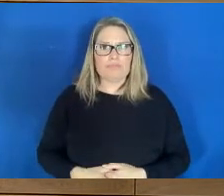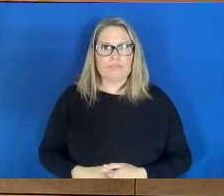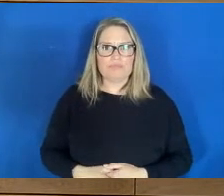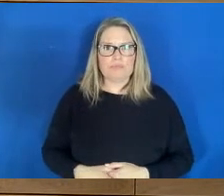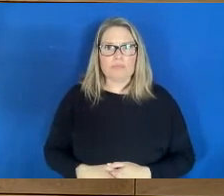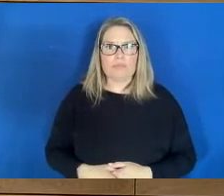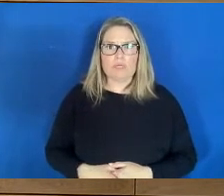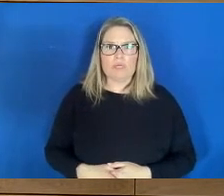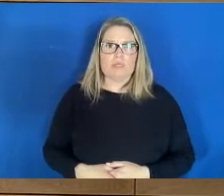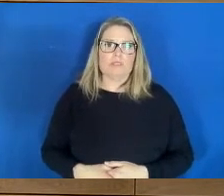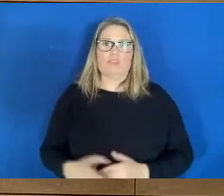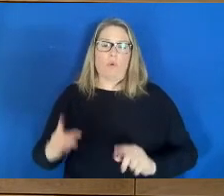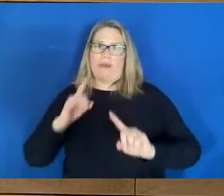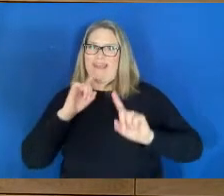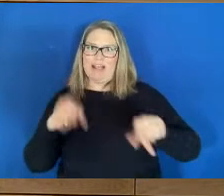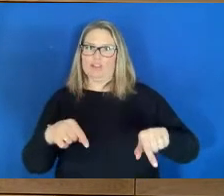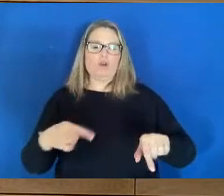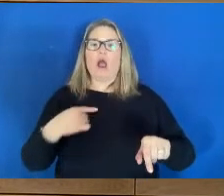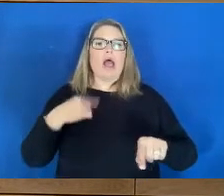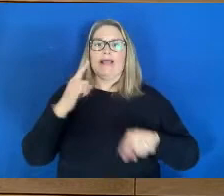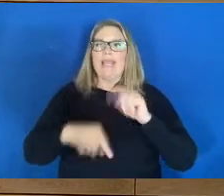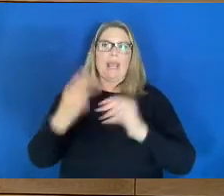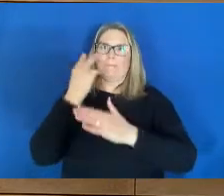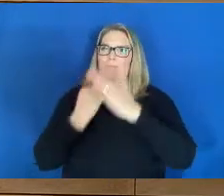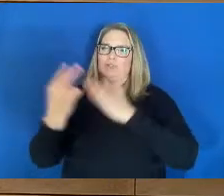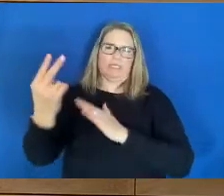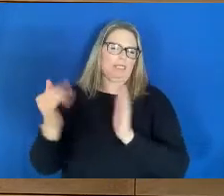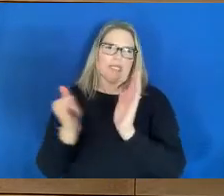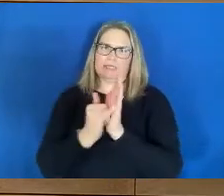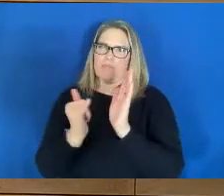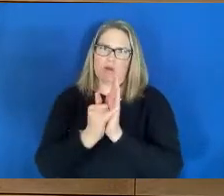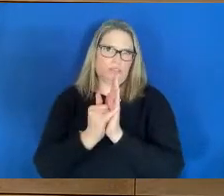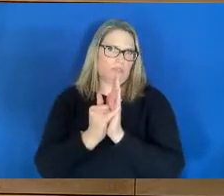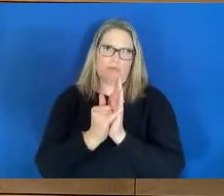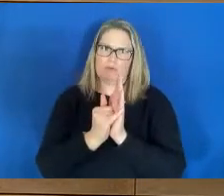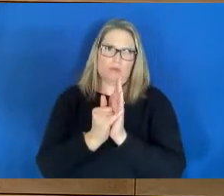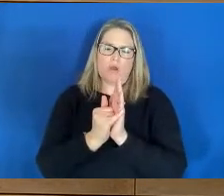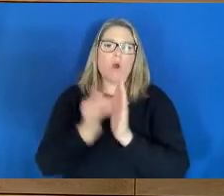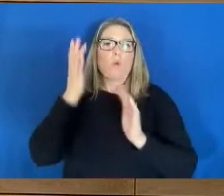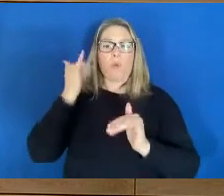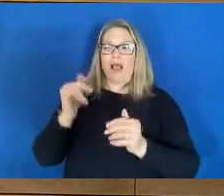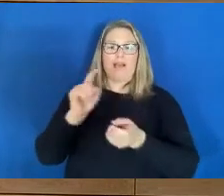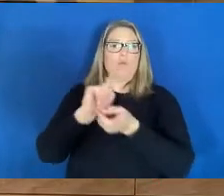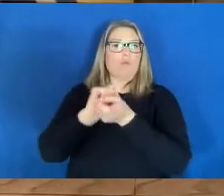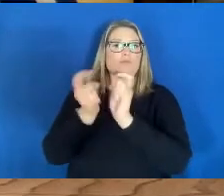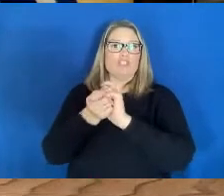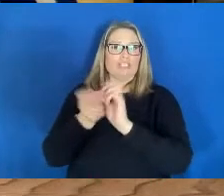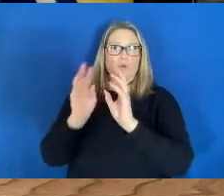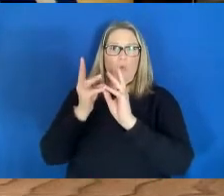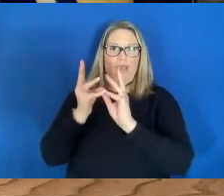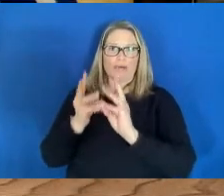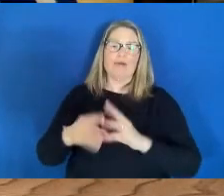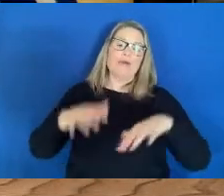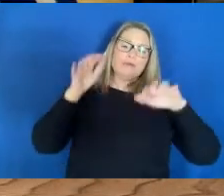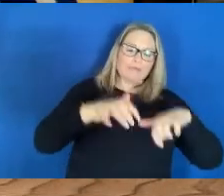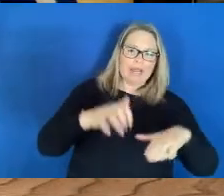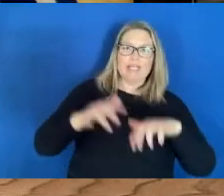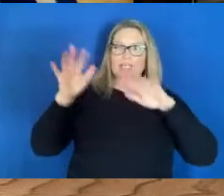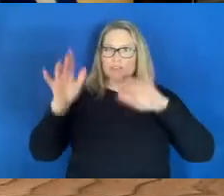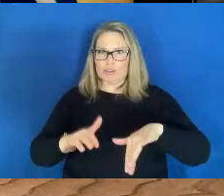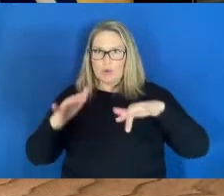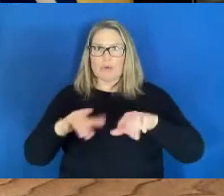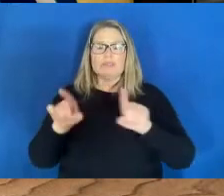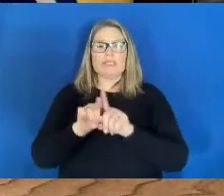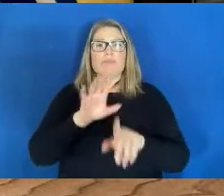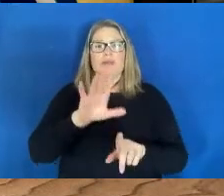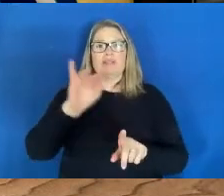truly predict. It's so hard given the changes in the weather. But I would defer to Jill, her assessment